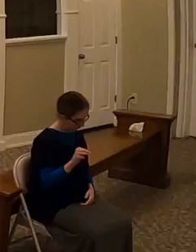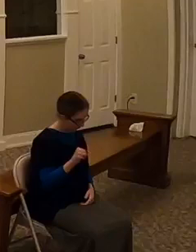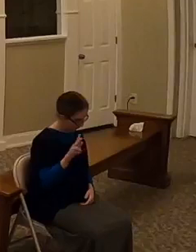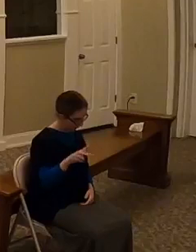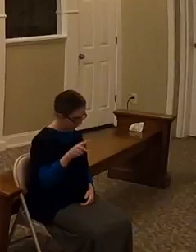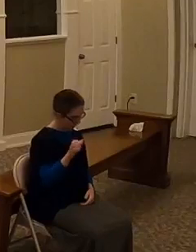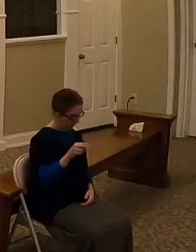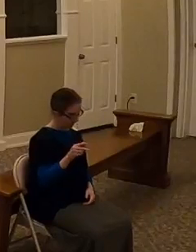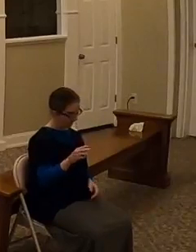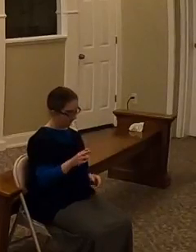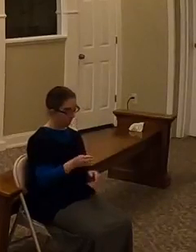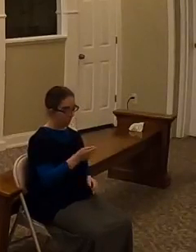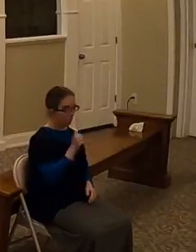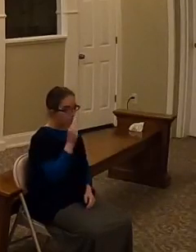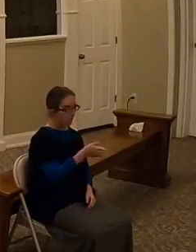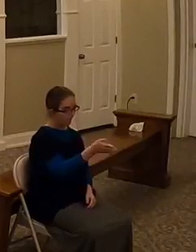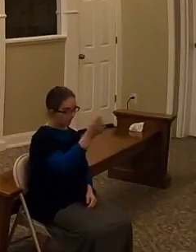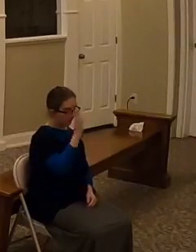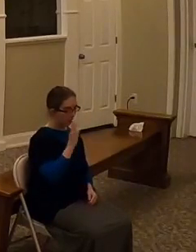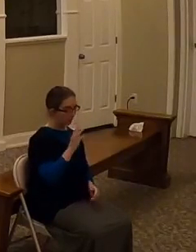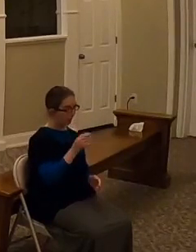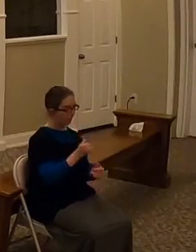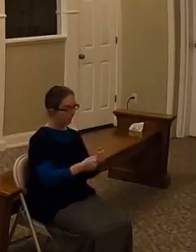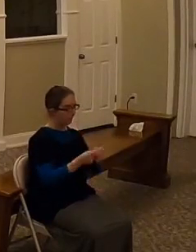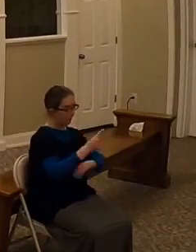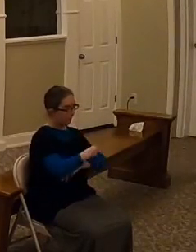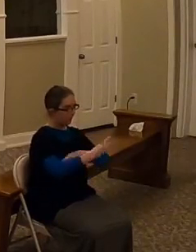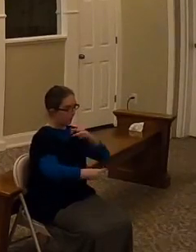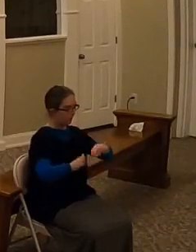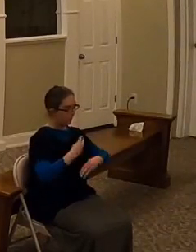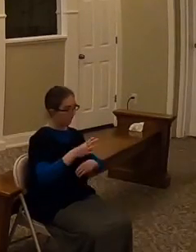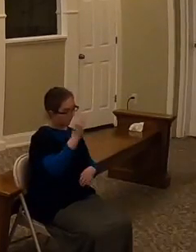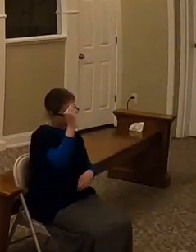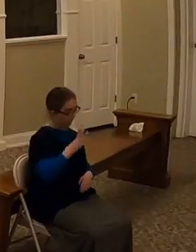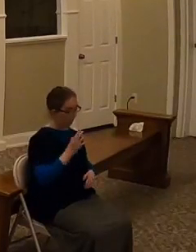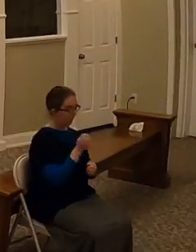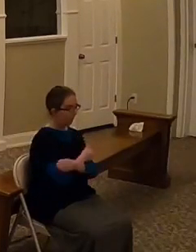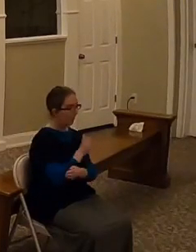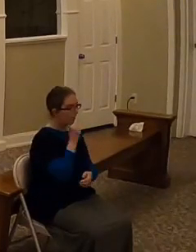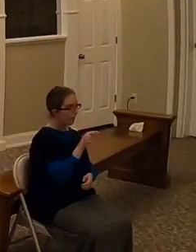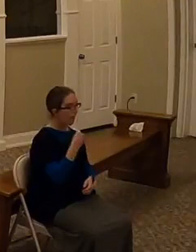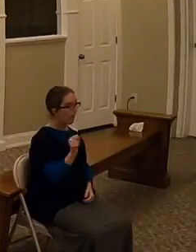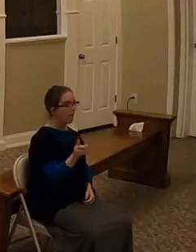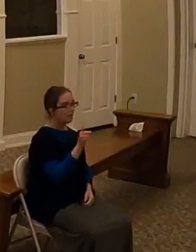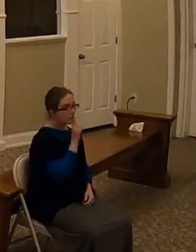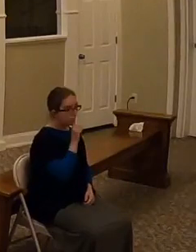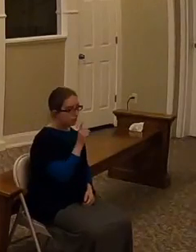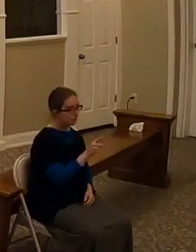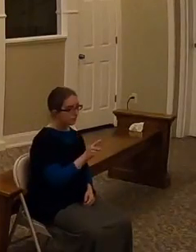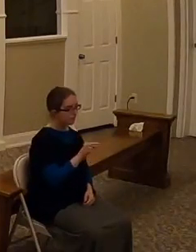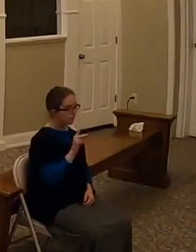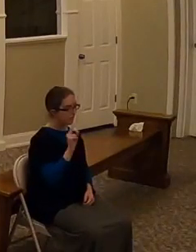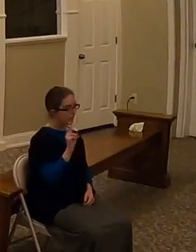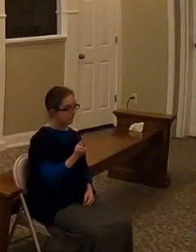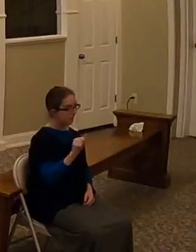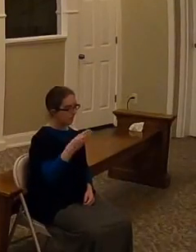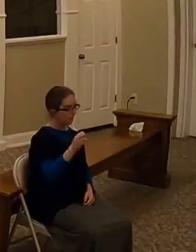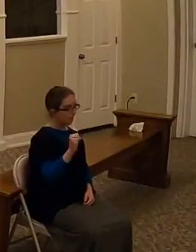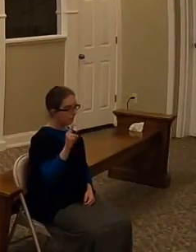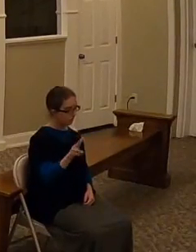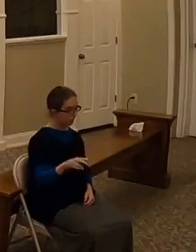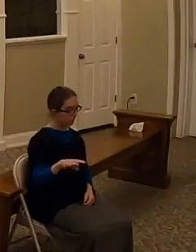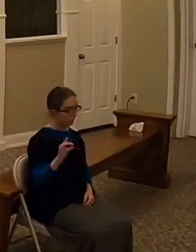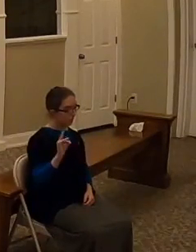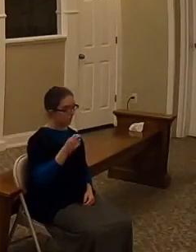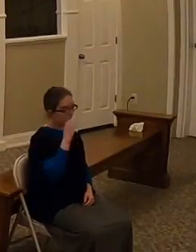Paul speaks of the ungodly men who would be in the last days of the world. The Bible says that they are men who love not the truth. 2 Thessalonians 2:8, and